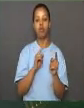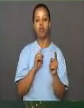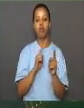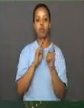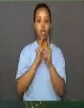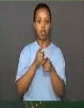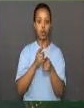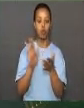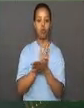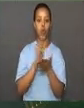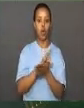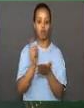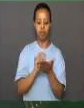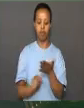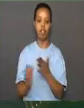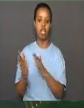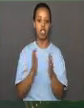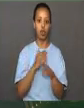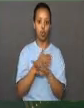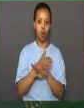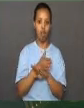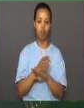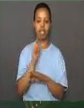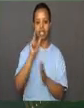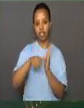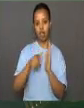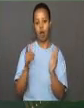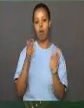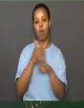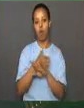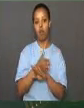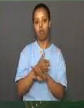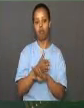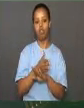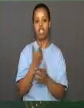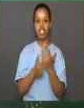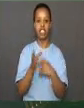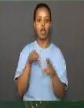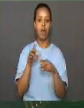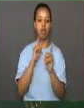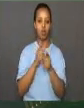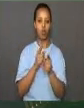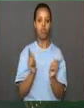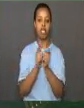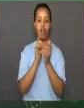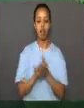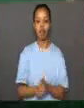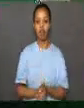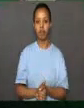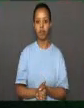on a piece of paper, and I will be back in a few minutes to discuss the answers with you.